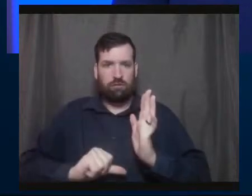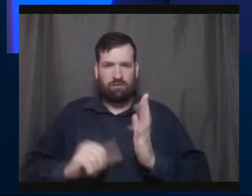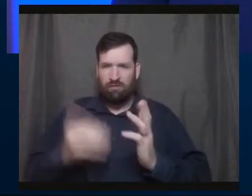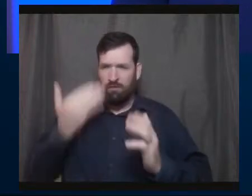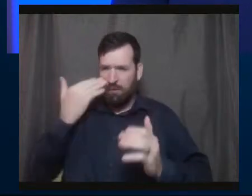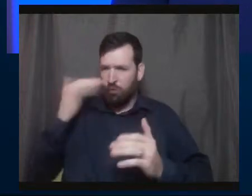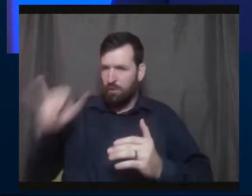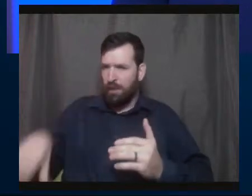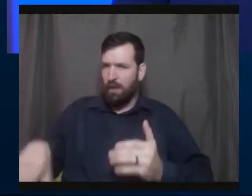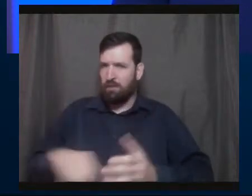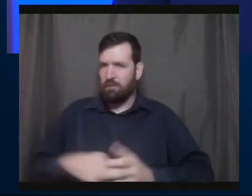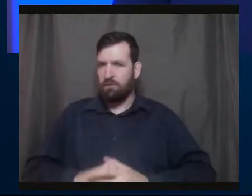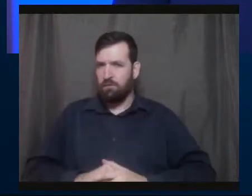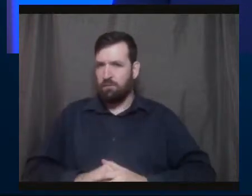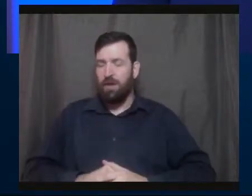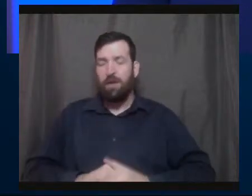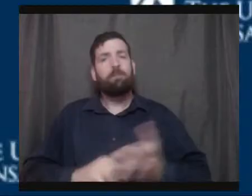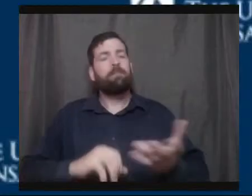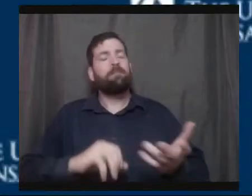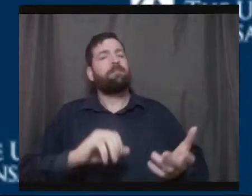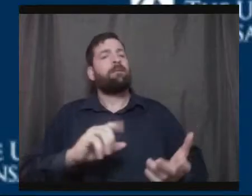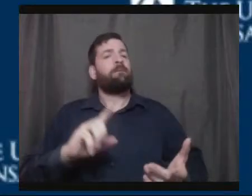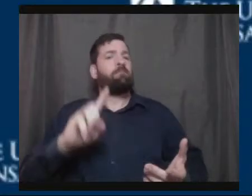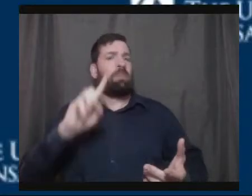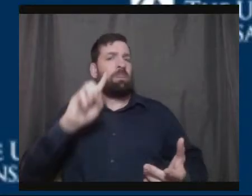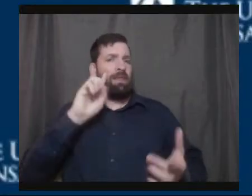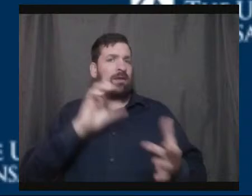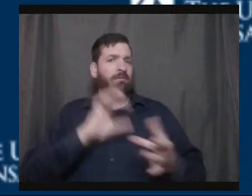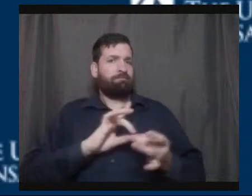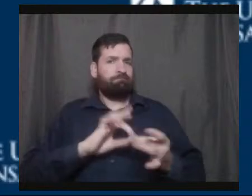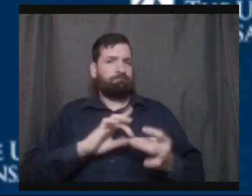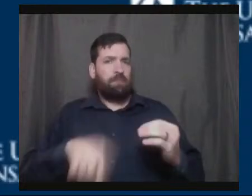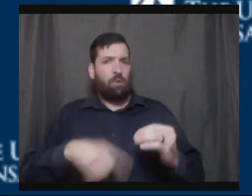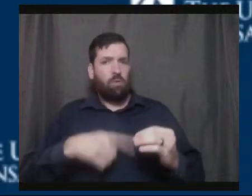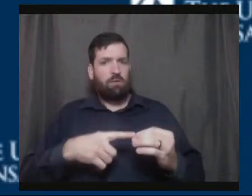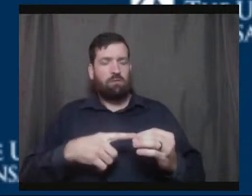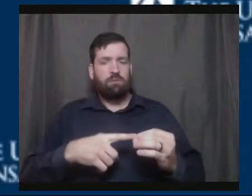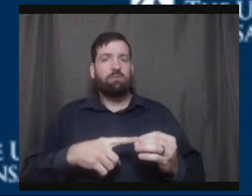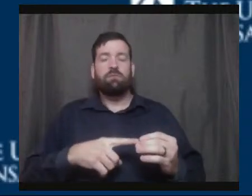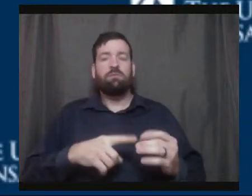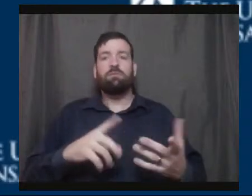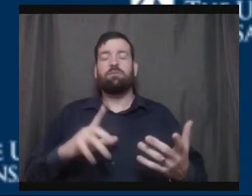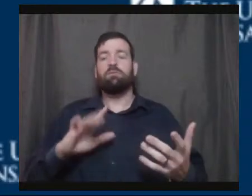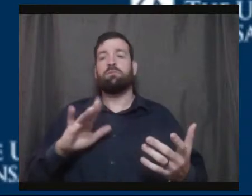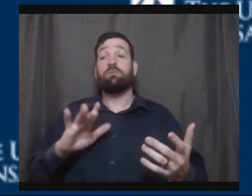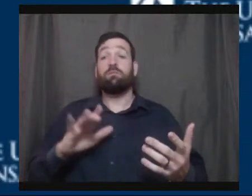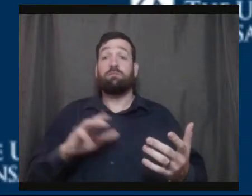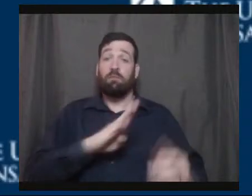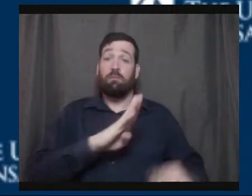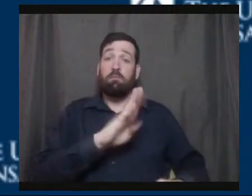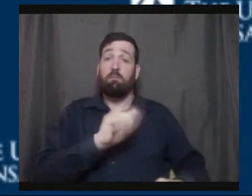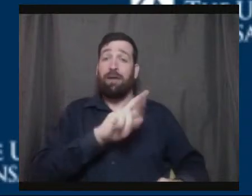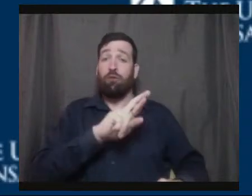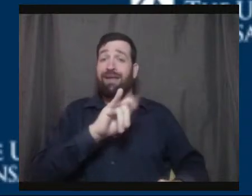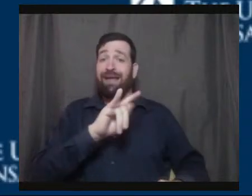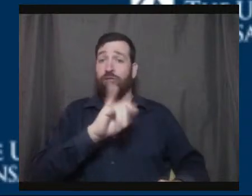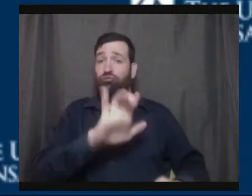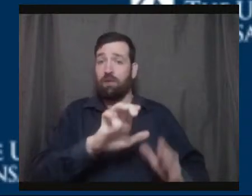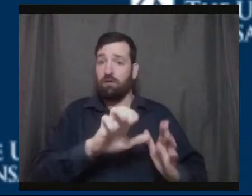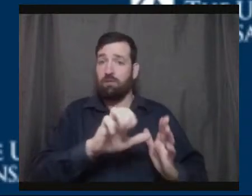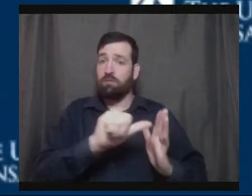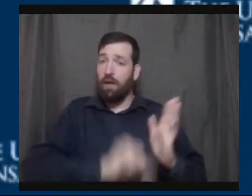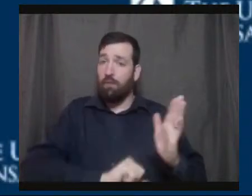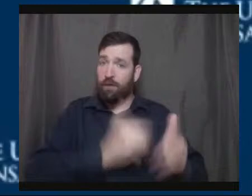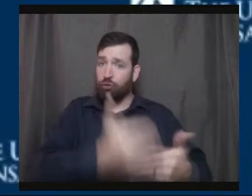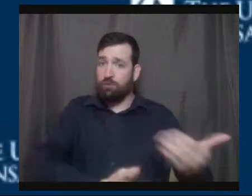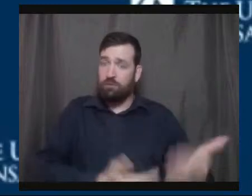they're Yeah, I think probably what they're referring to is that not only are there bariatric operations, which today